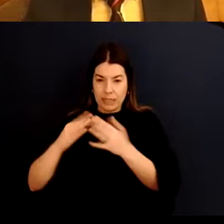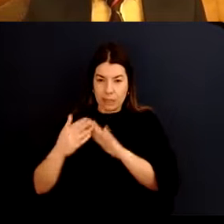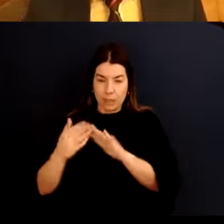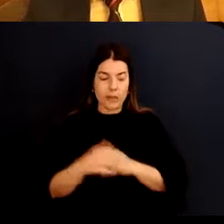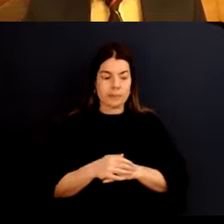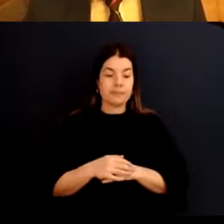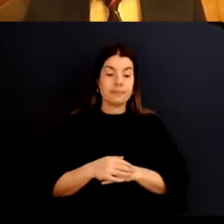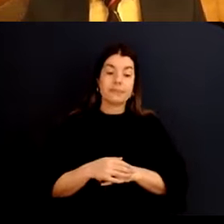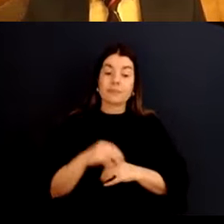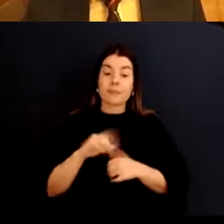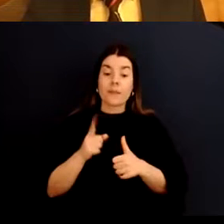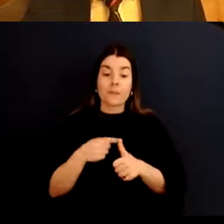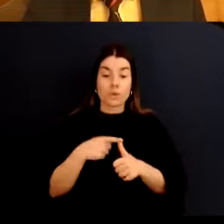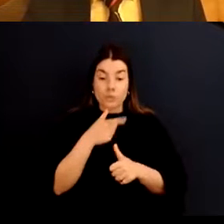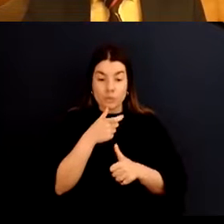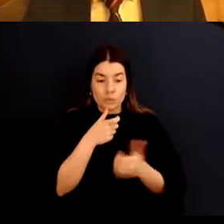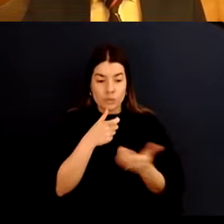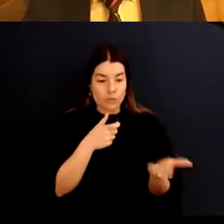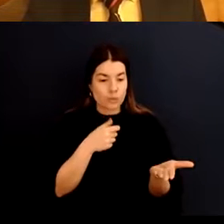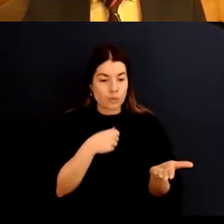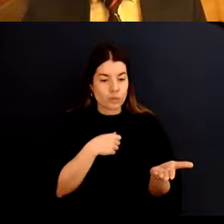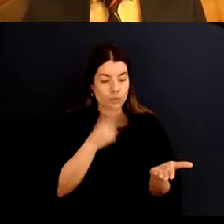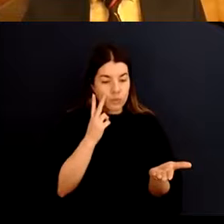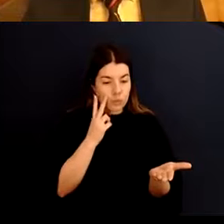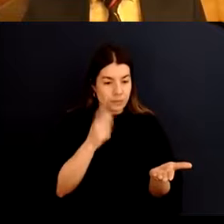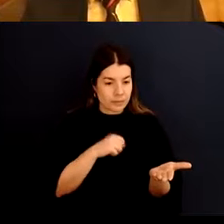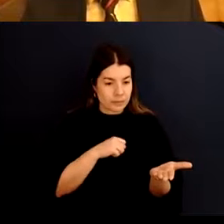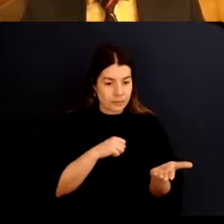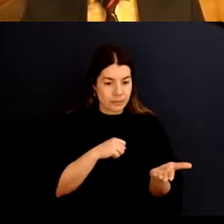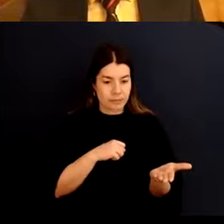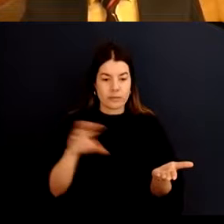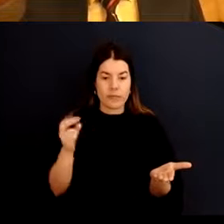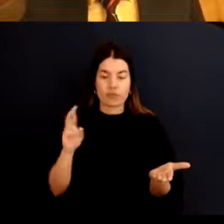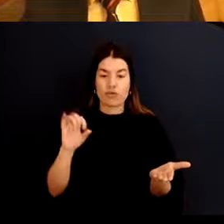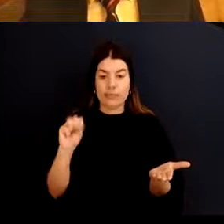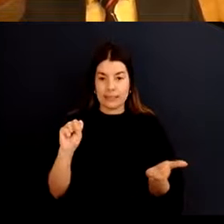the first candidate on this question to answer this question will be Chris Dawkins.